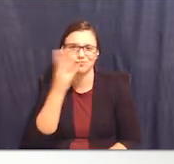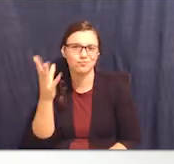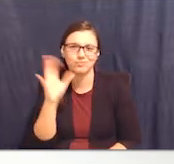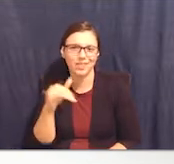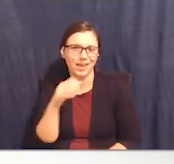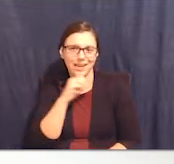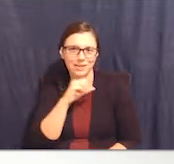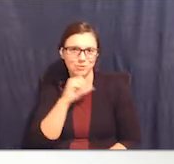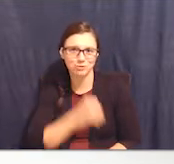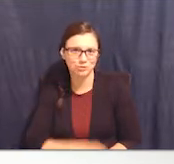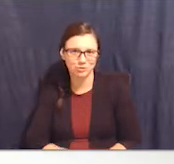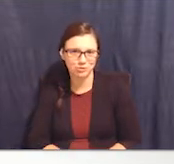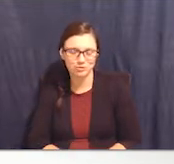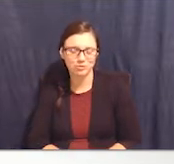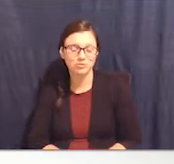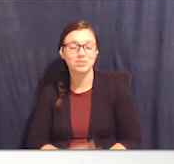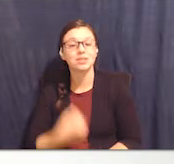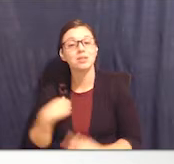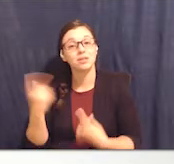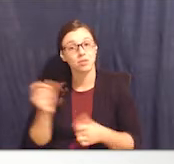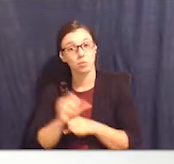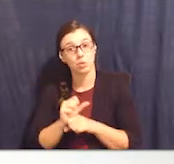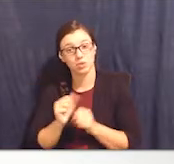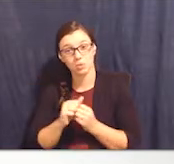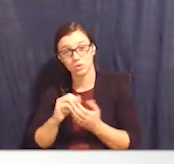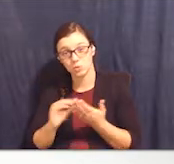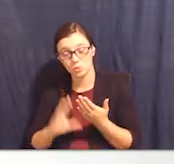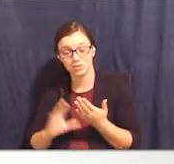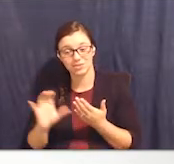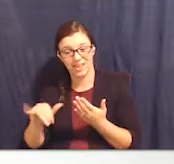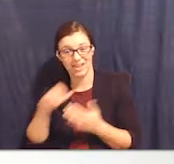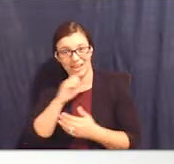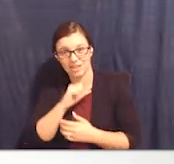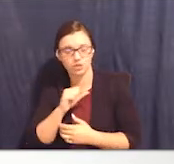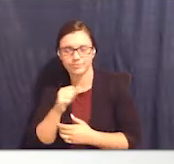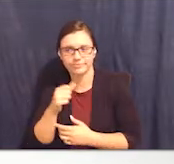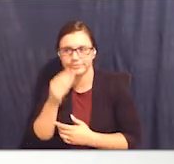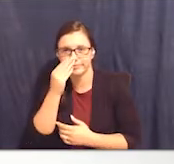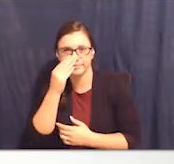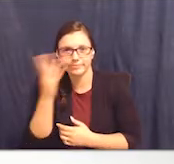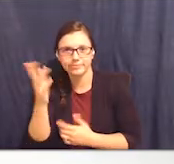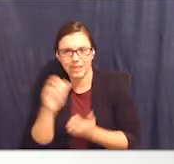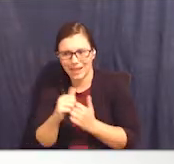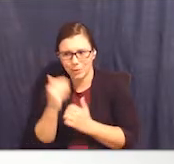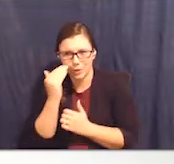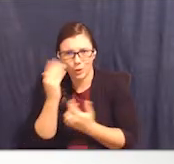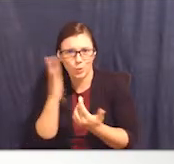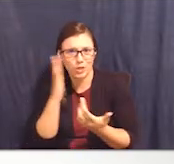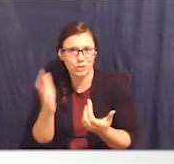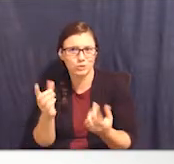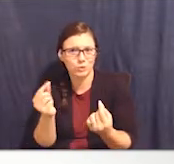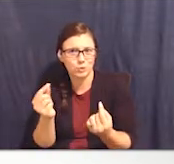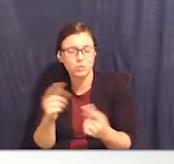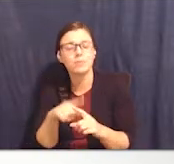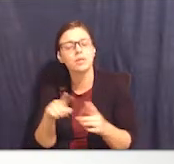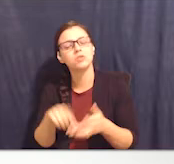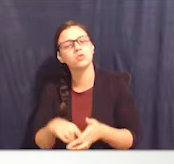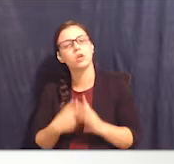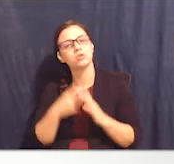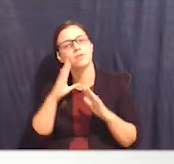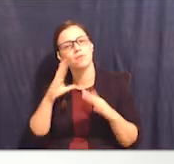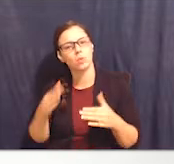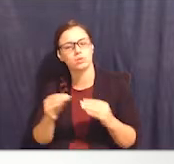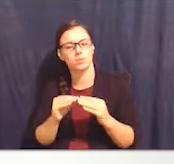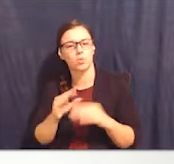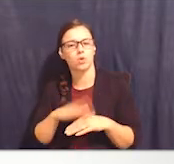intellectual disabilities to learn about the opportunities for them. And then, you know, when we're building